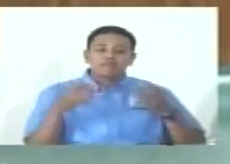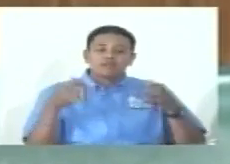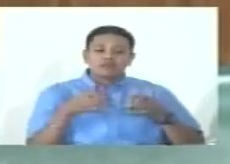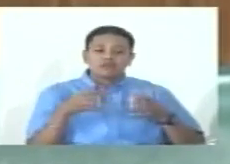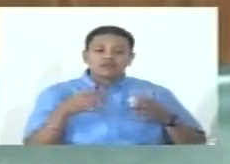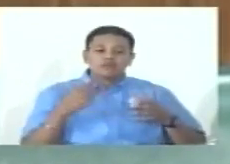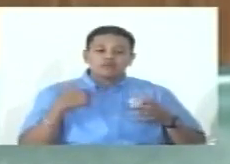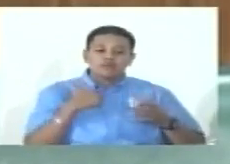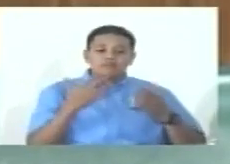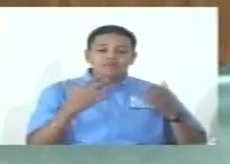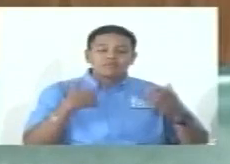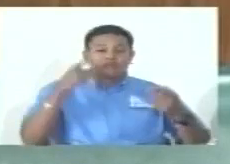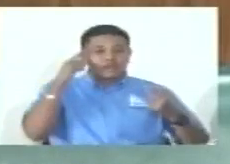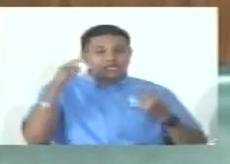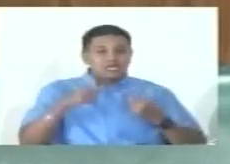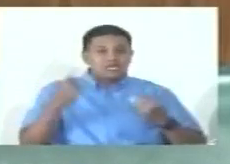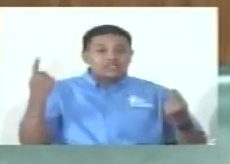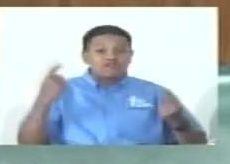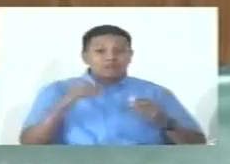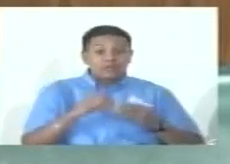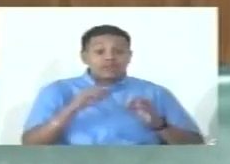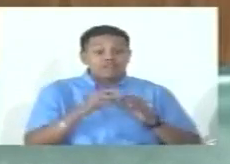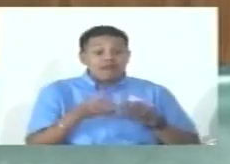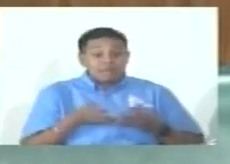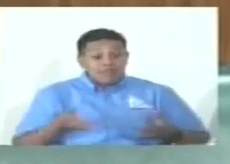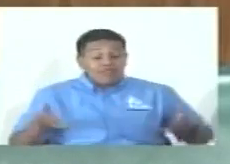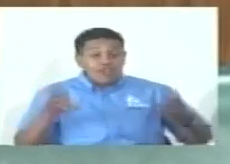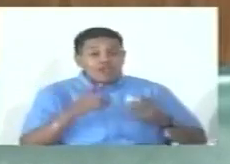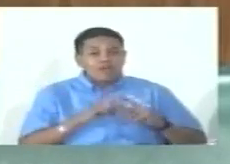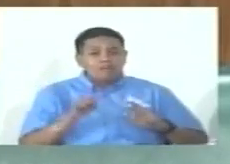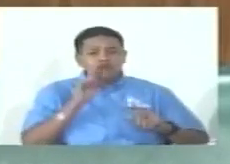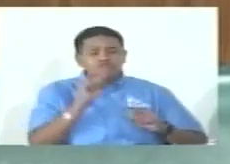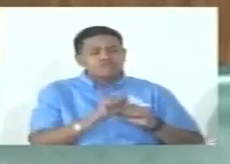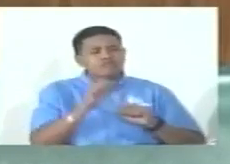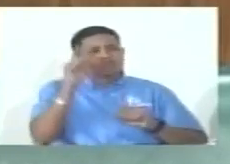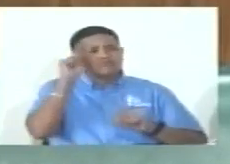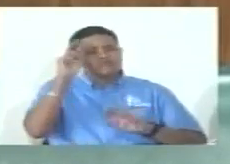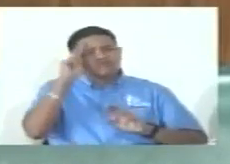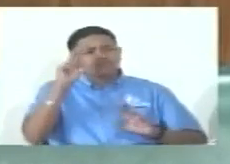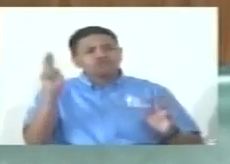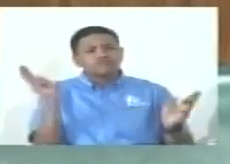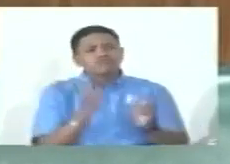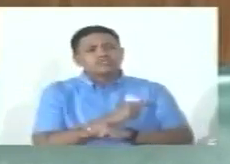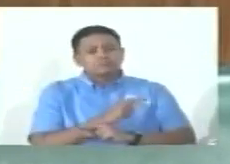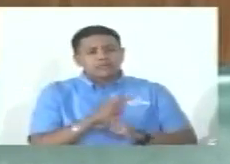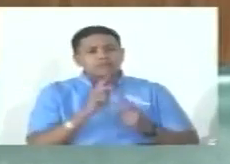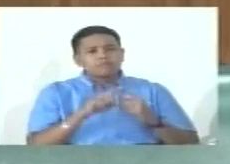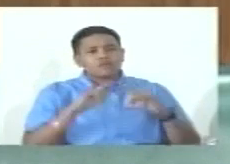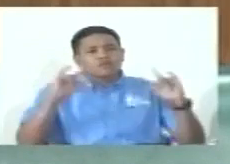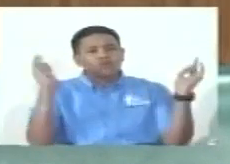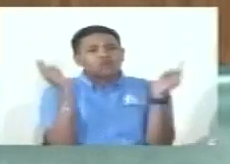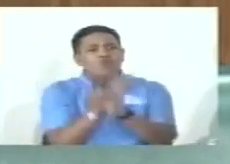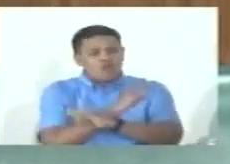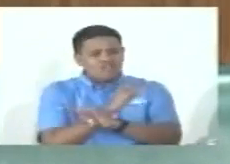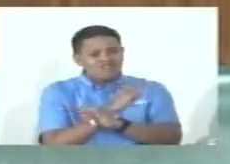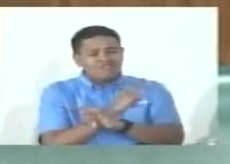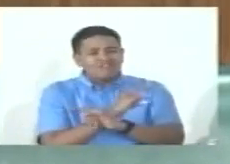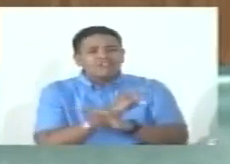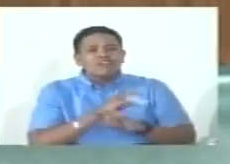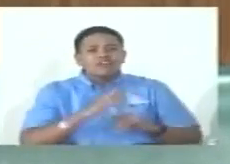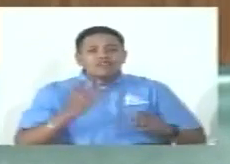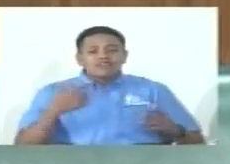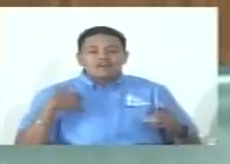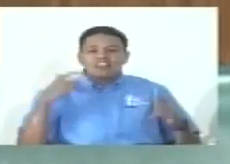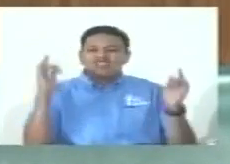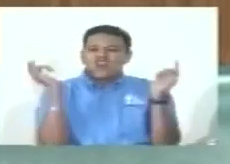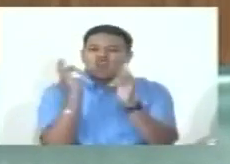We may have disagreement within the family, but let's treat each other with respect and love. And I love